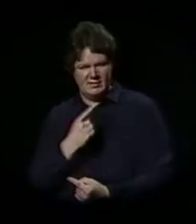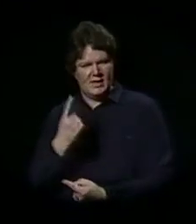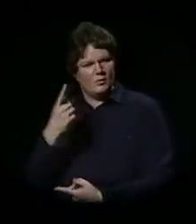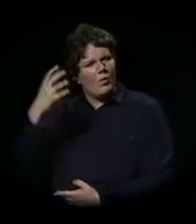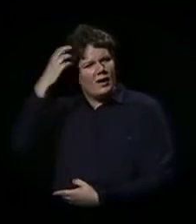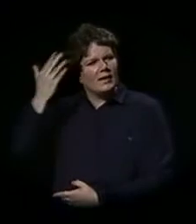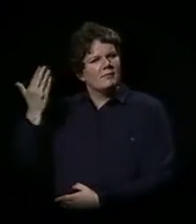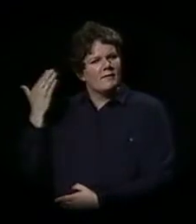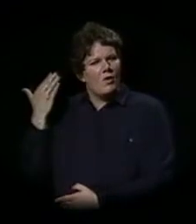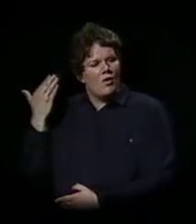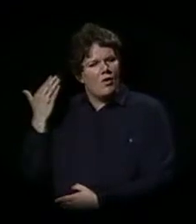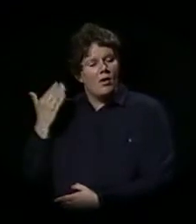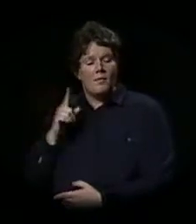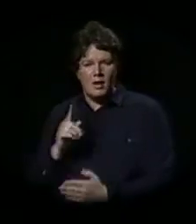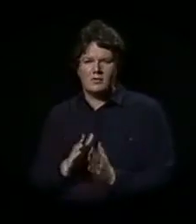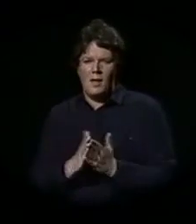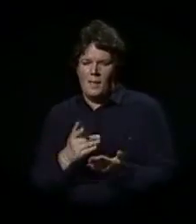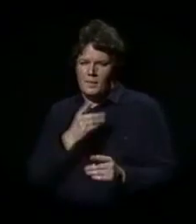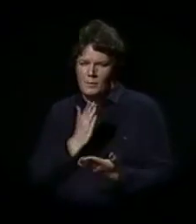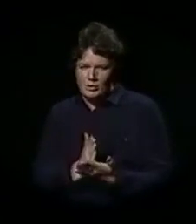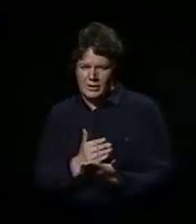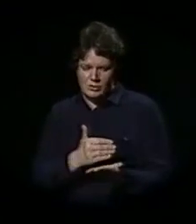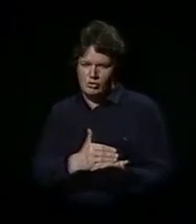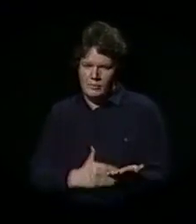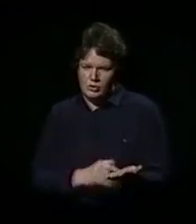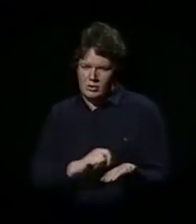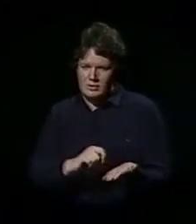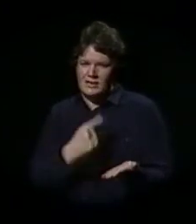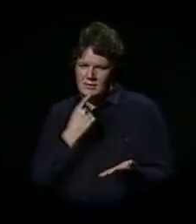Buddhist king. The Buddhist scriptures go further than that.